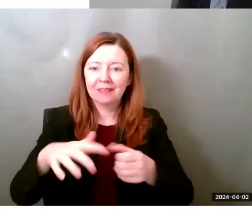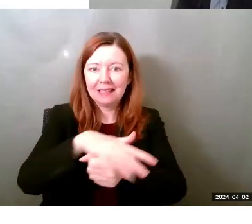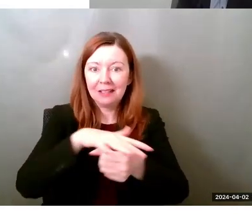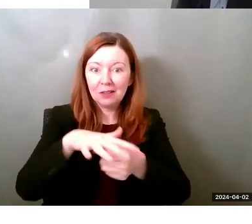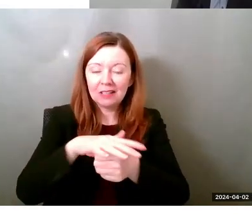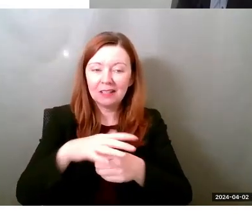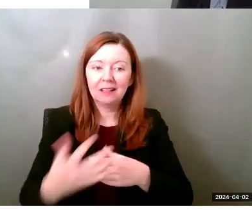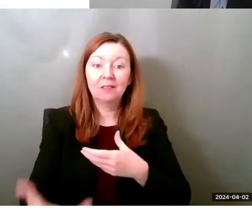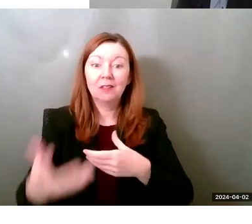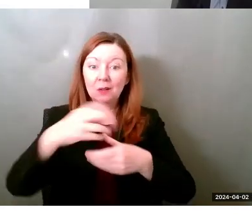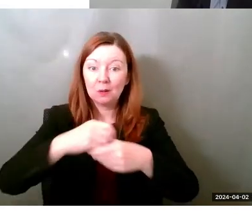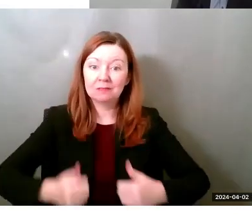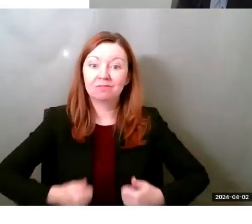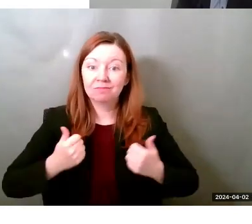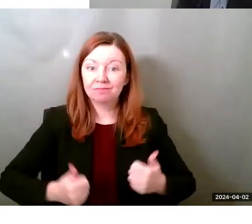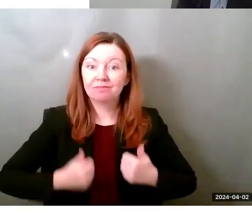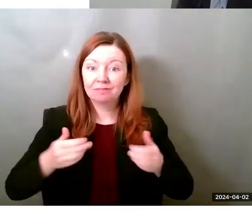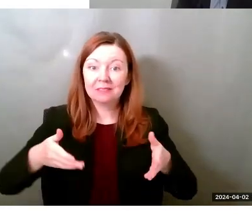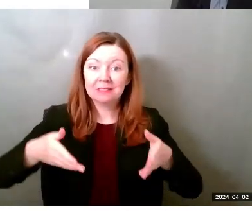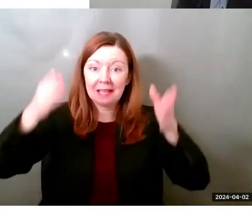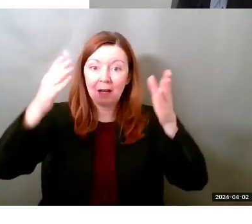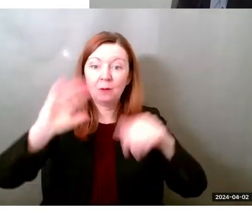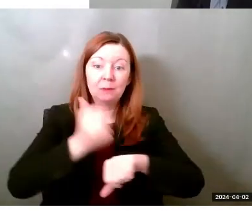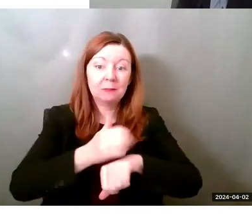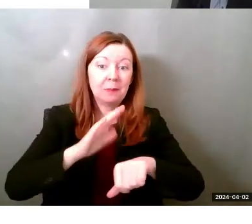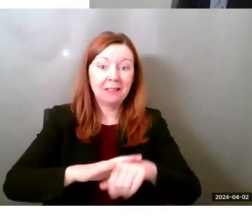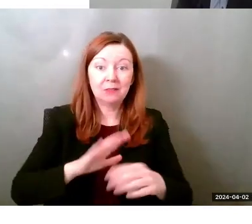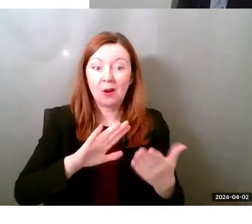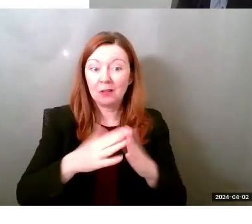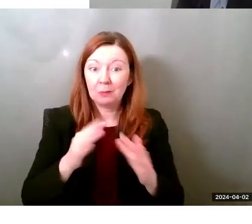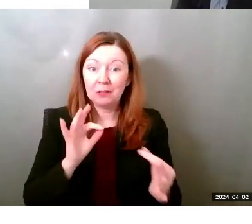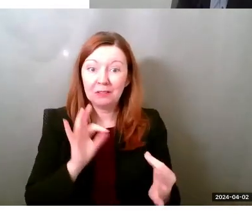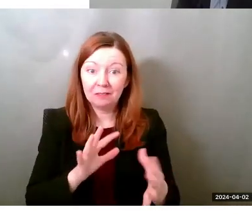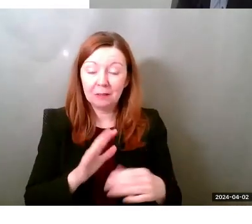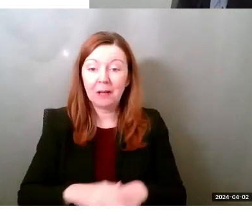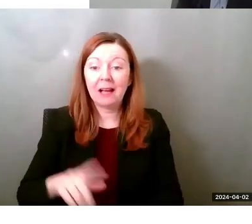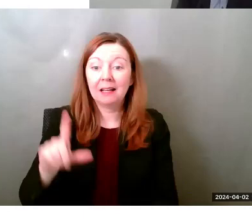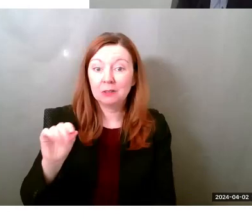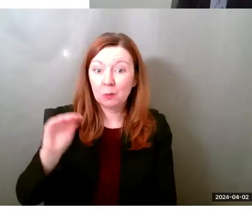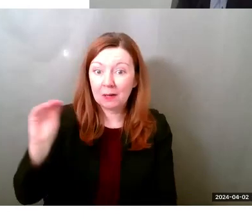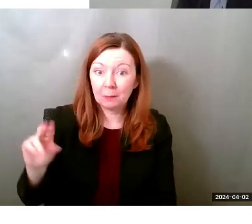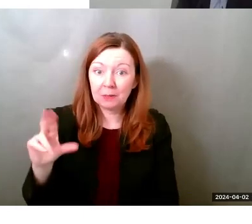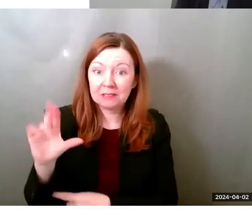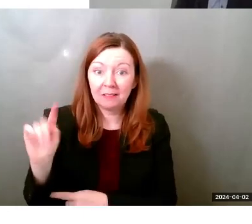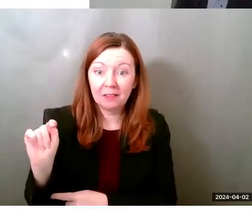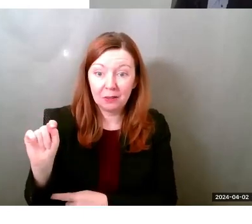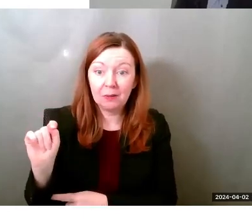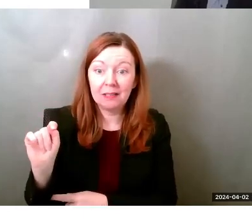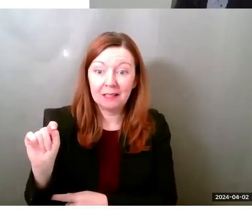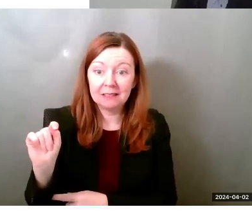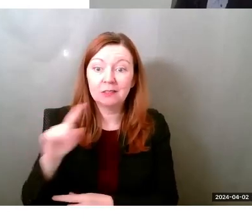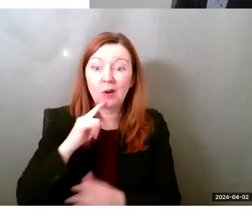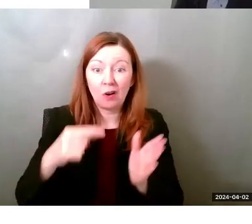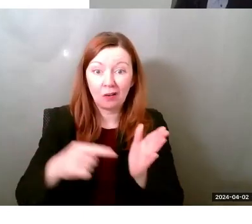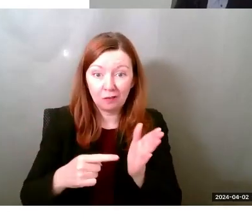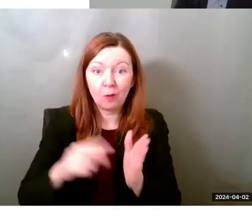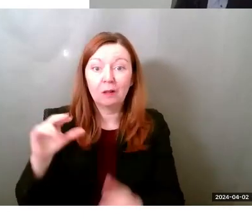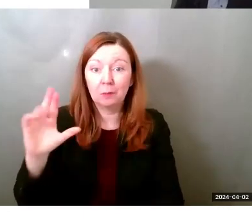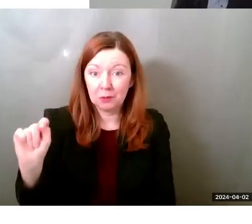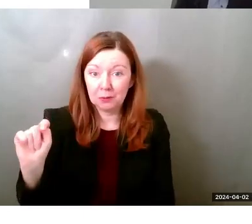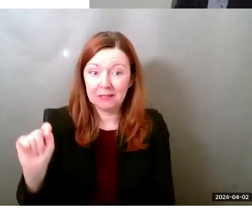the inclusion of the residential tower was based on community feedback, with 20% of the units of the residential tower being affordable